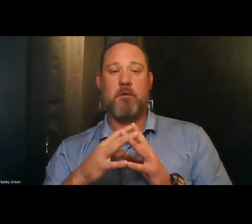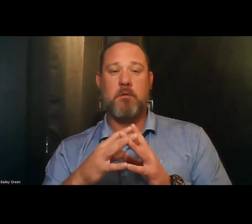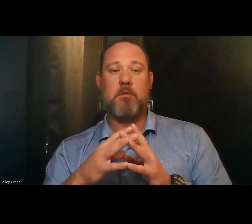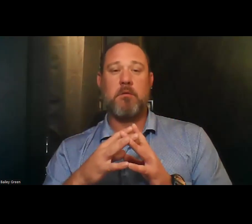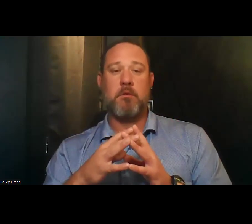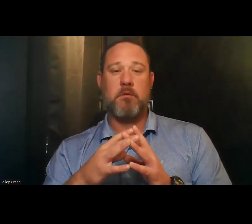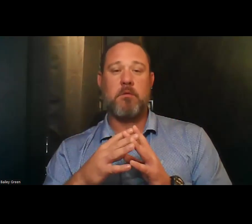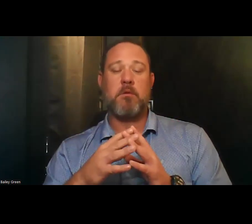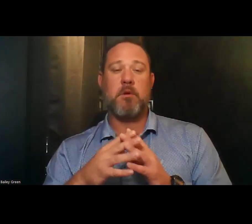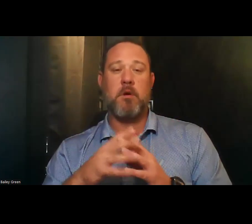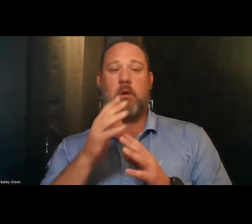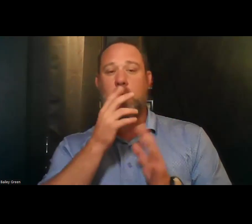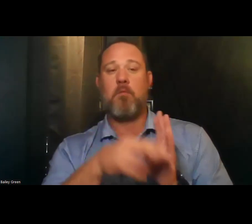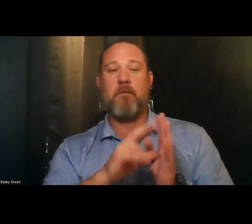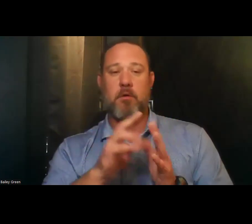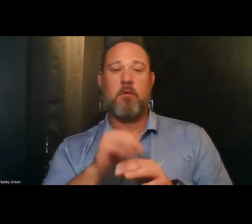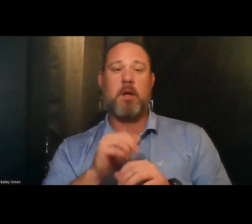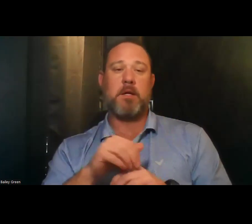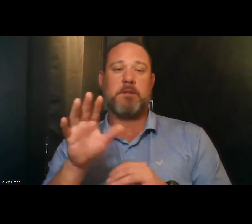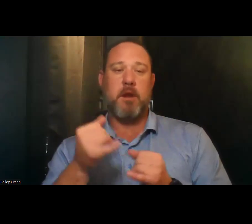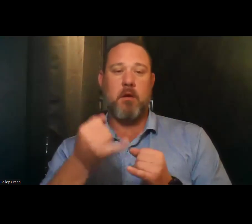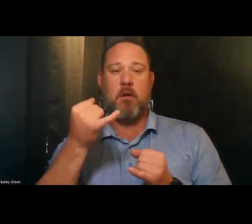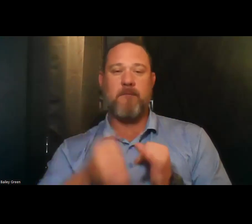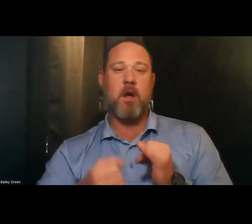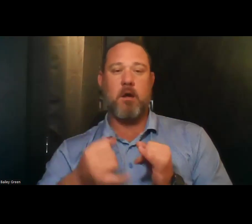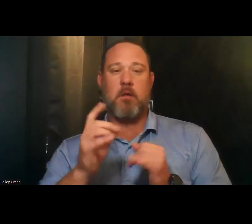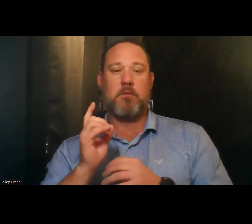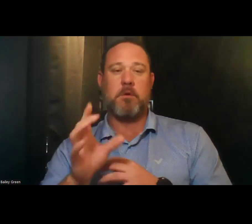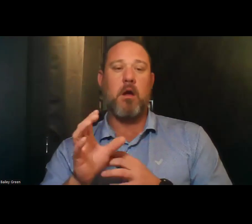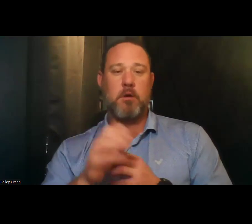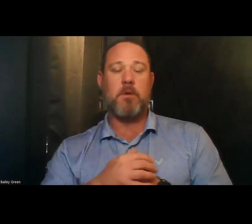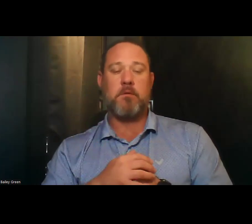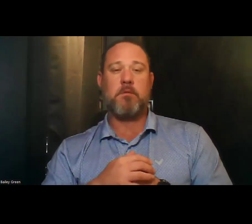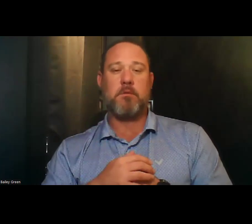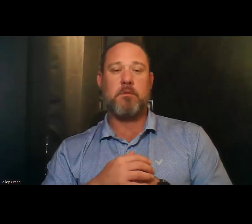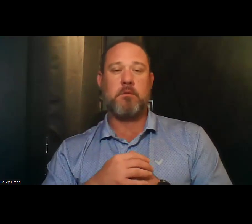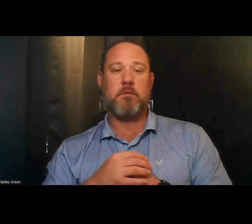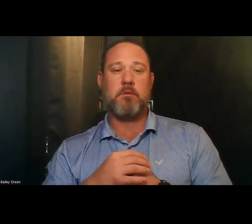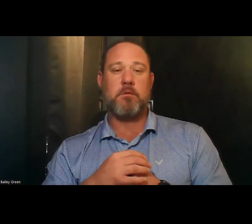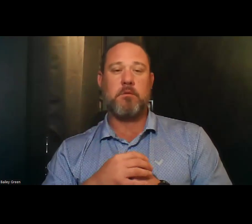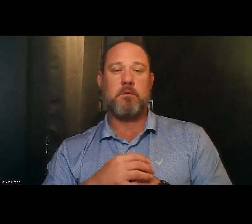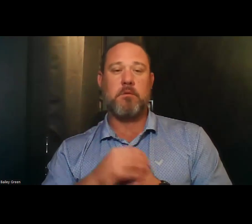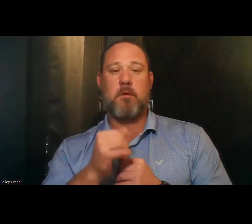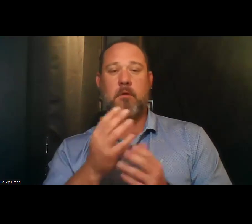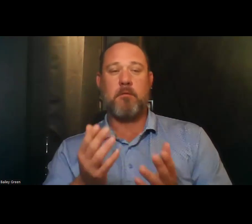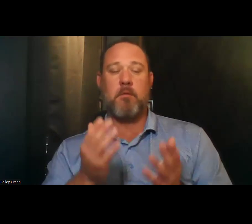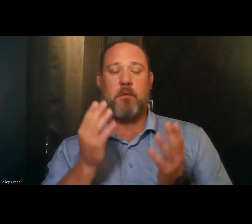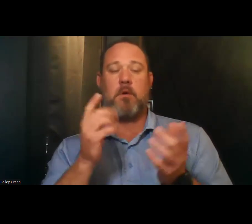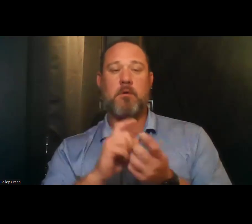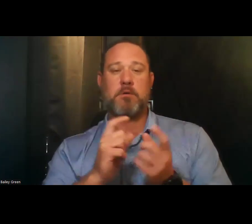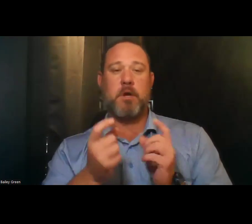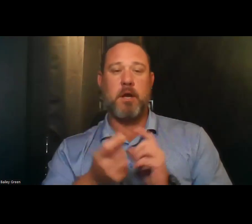We'll review it again and then send out a final document of the proposed